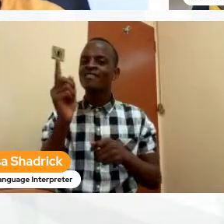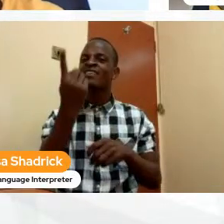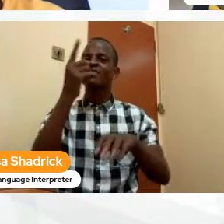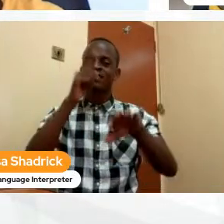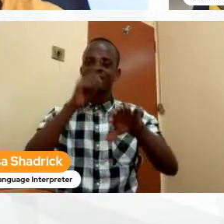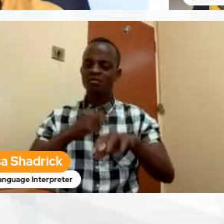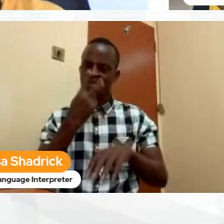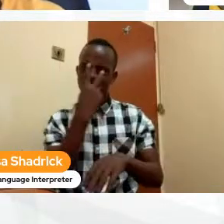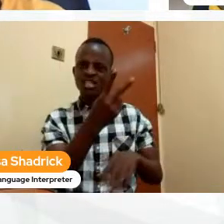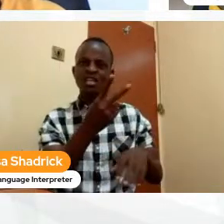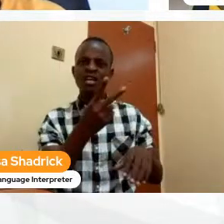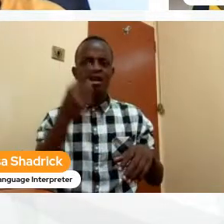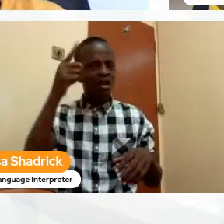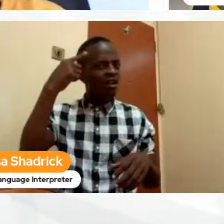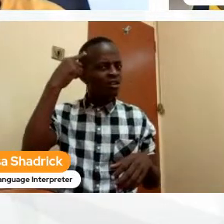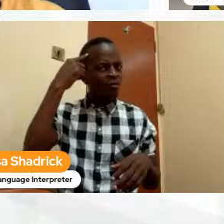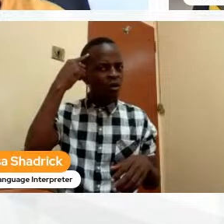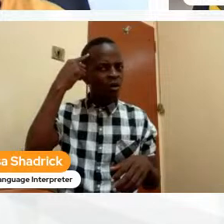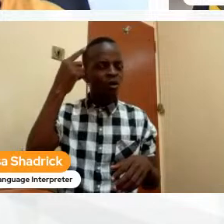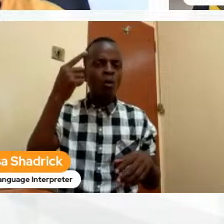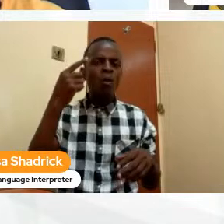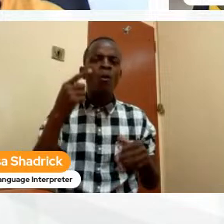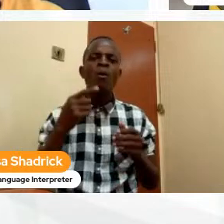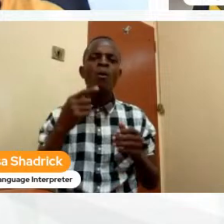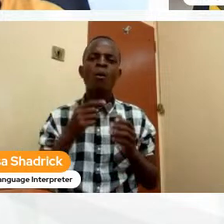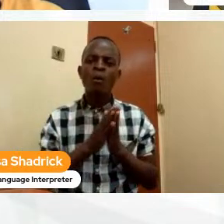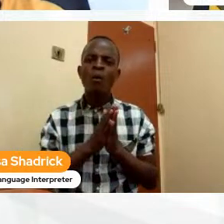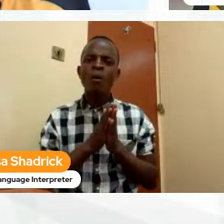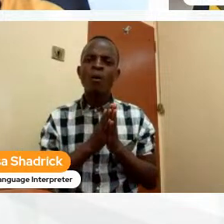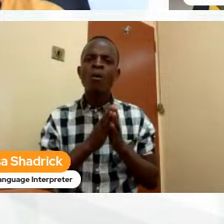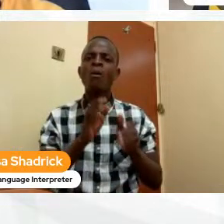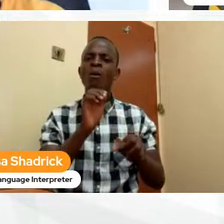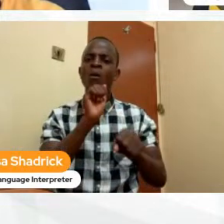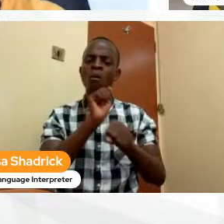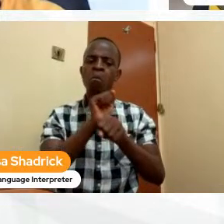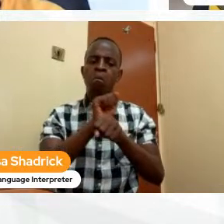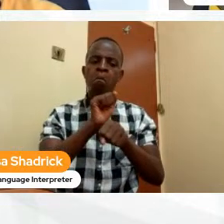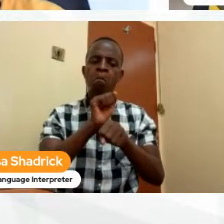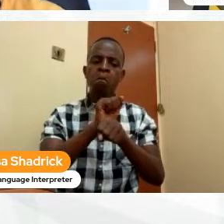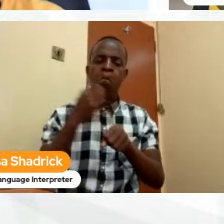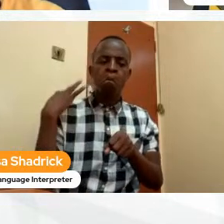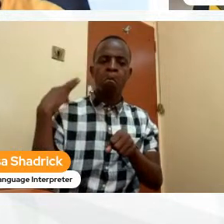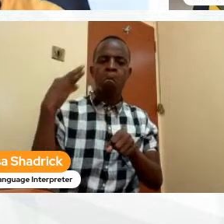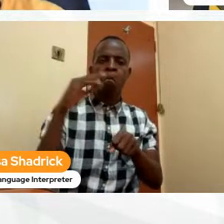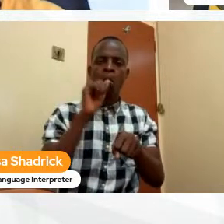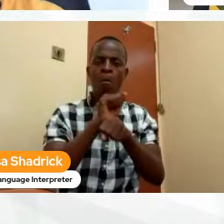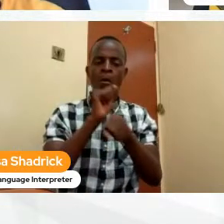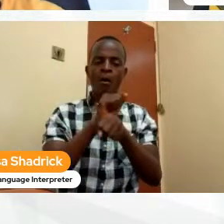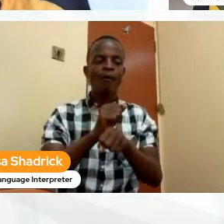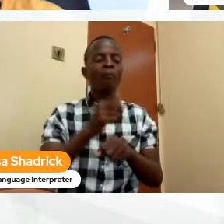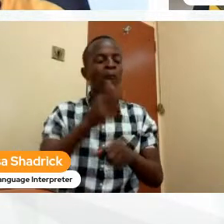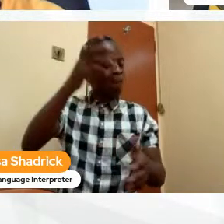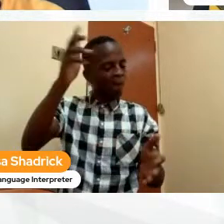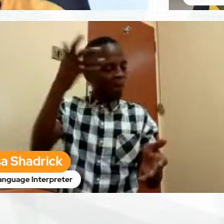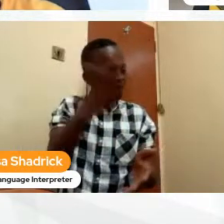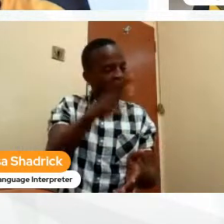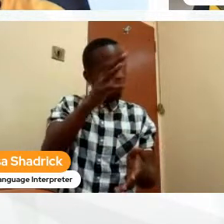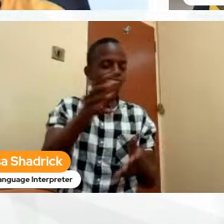government actually even recognizing those that were doing voluntary work and gave them a job. That is a form